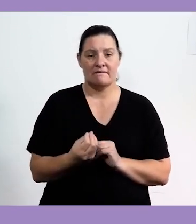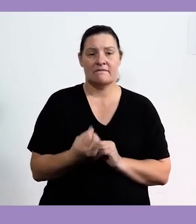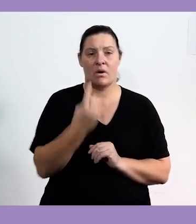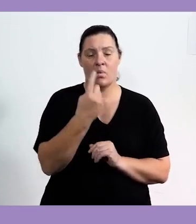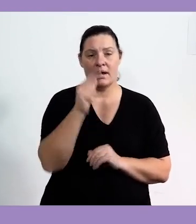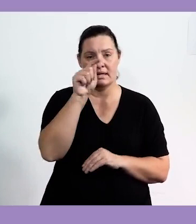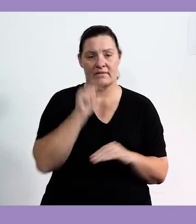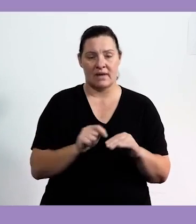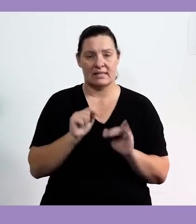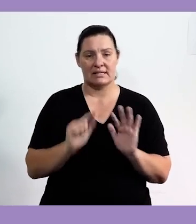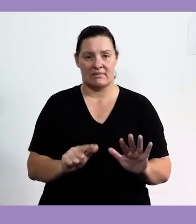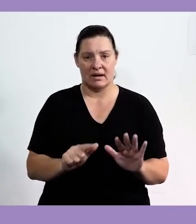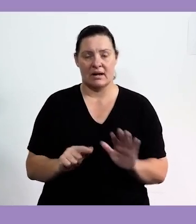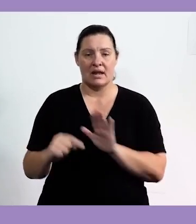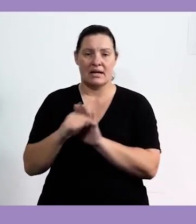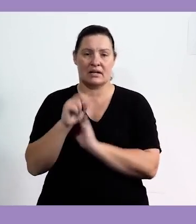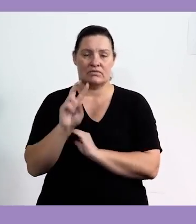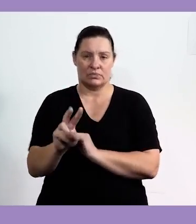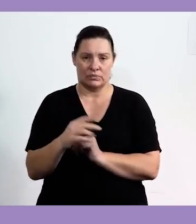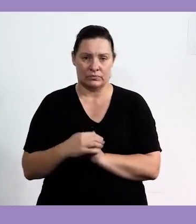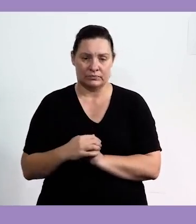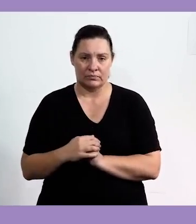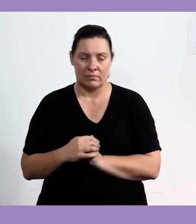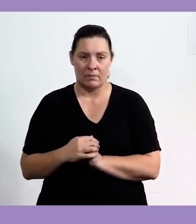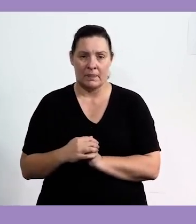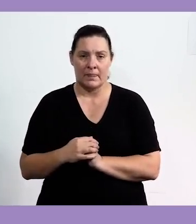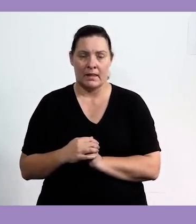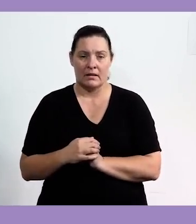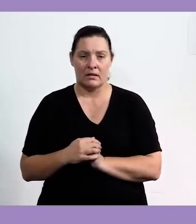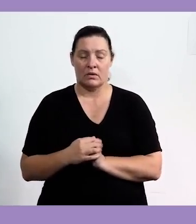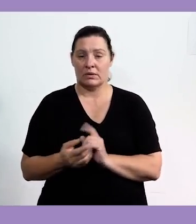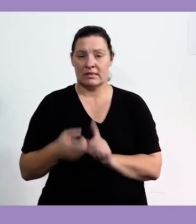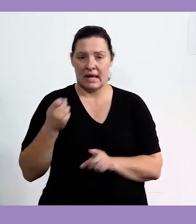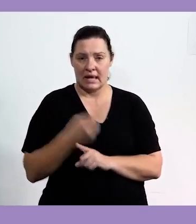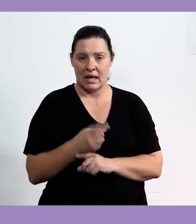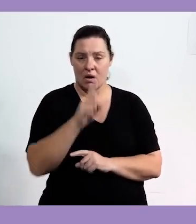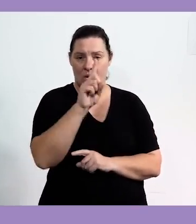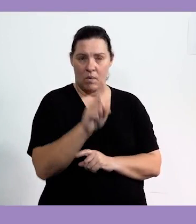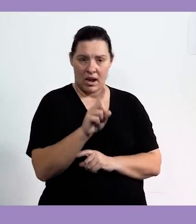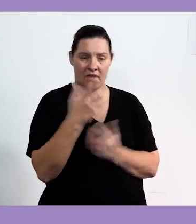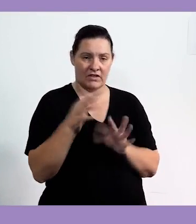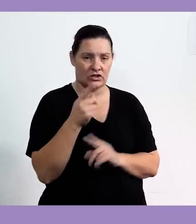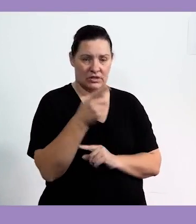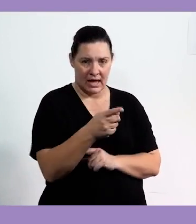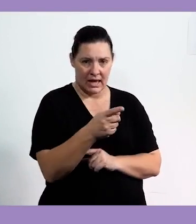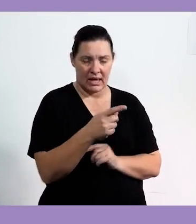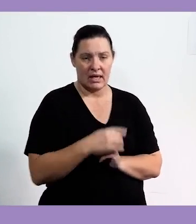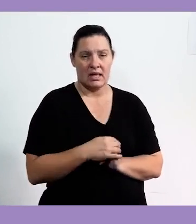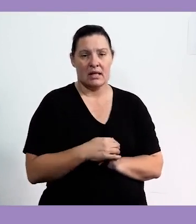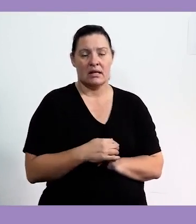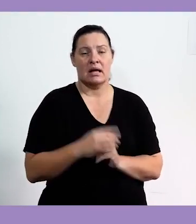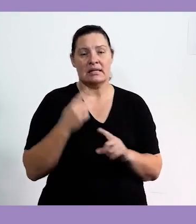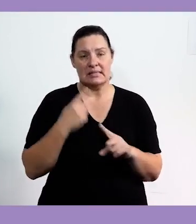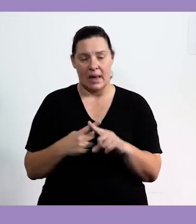we have 1 divided by 7 to the exponent negative 2. We are going to take the one that is already there in